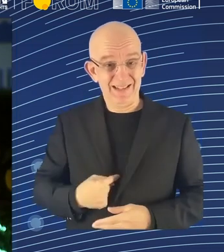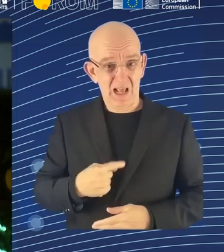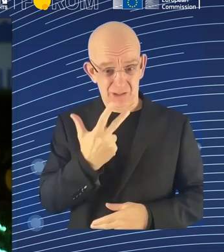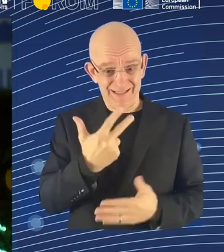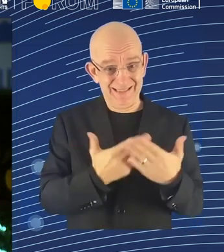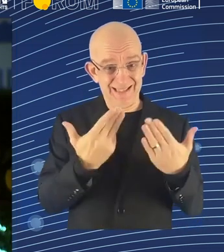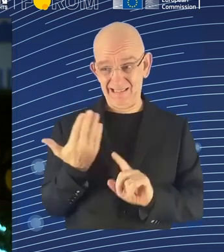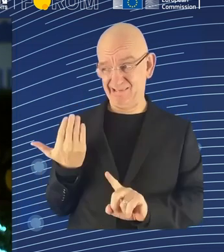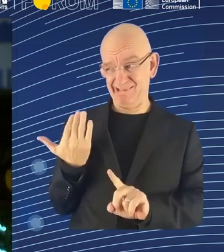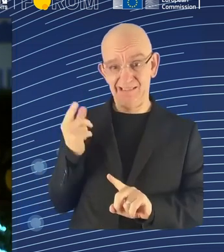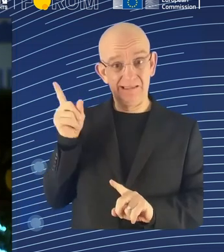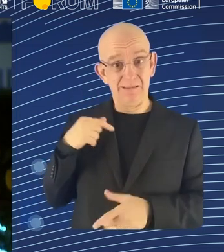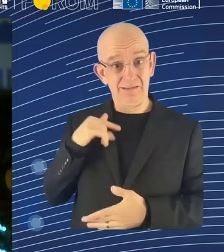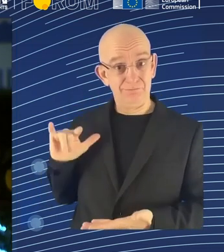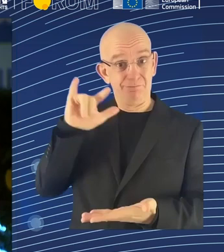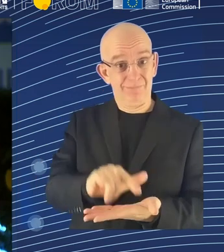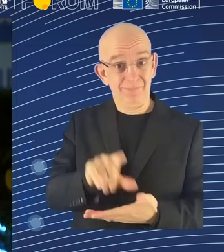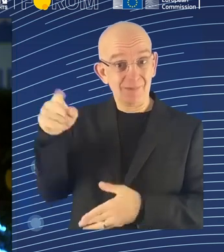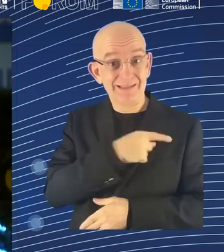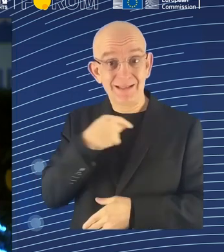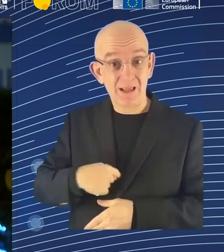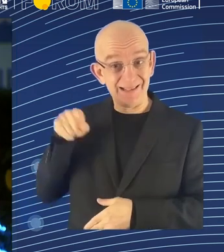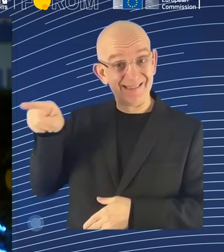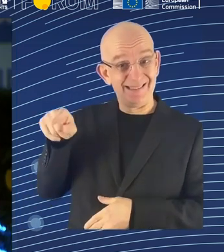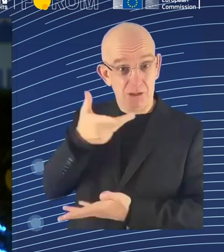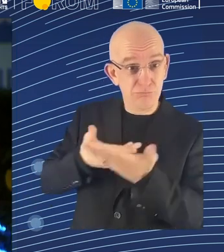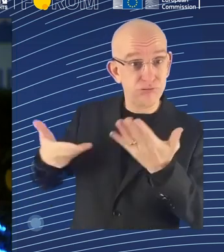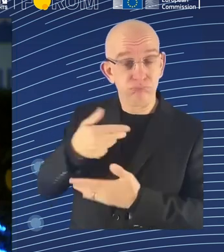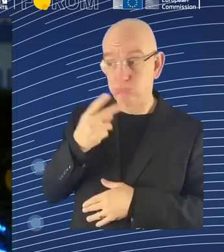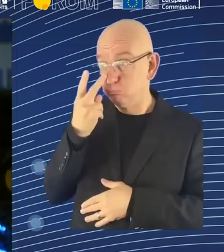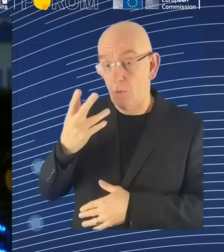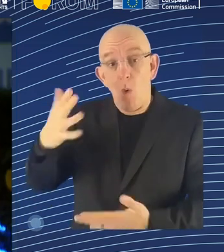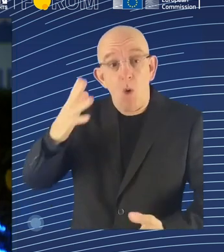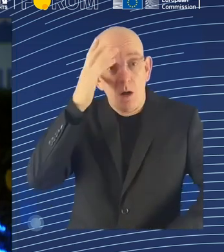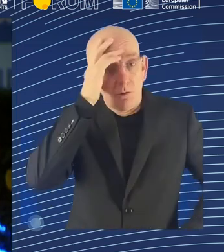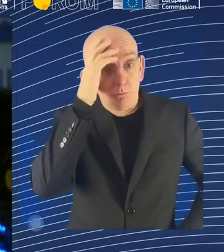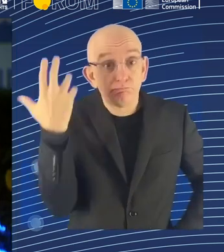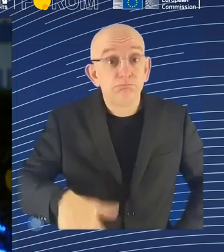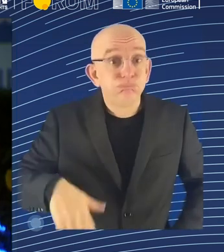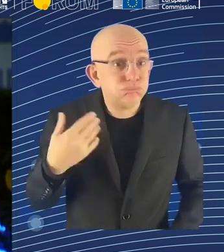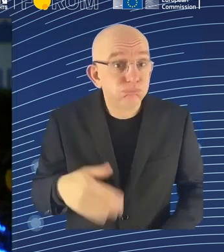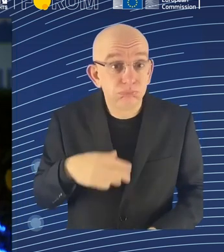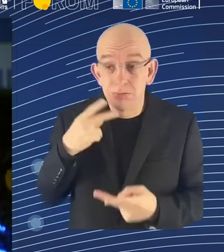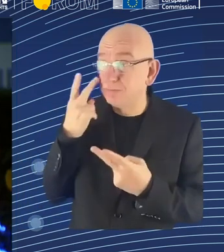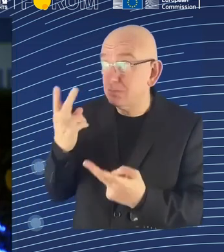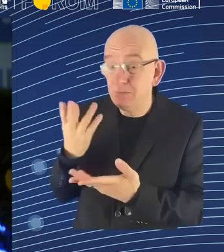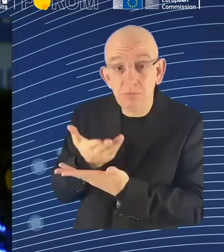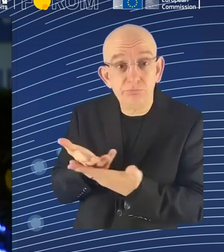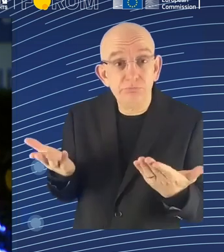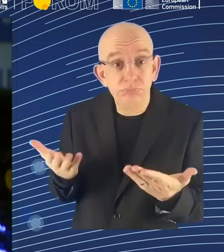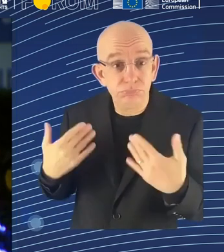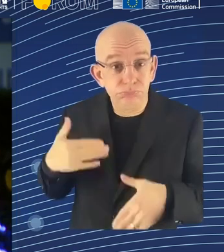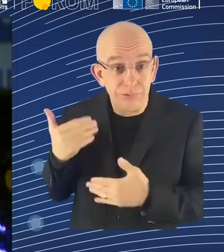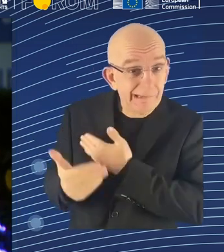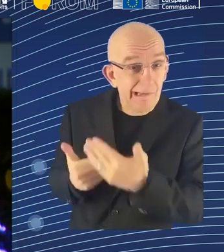social scoring or the surveillance of citizens, including in the world of work. And if we are not careful, this